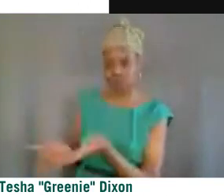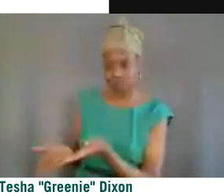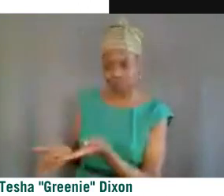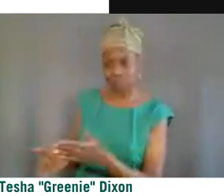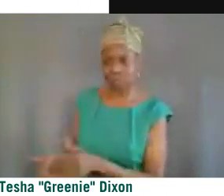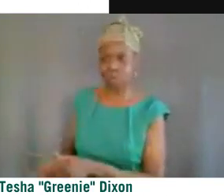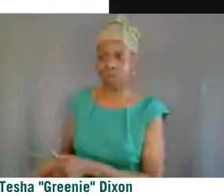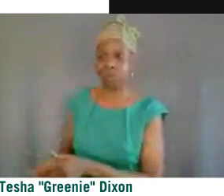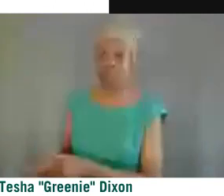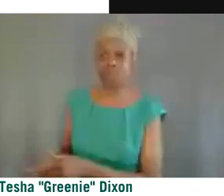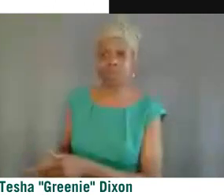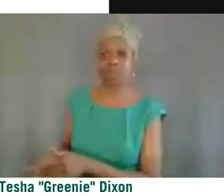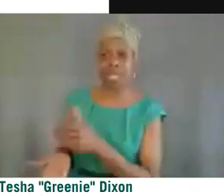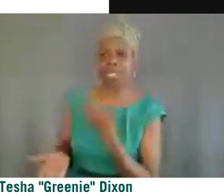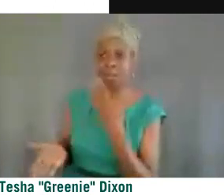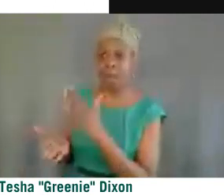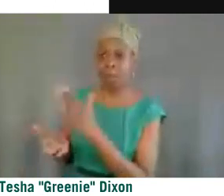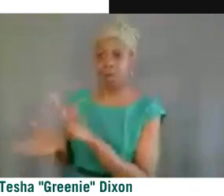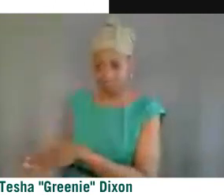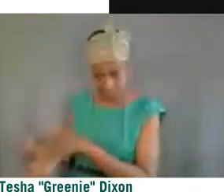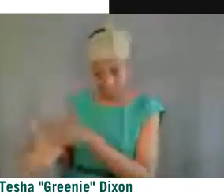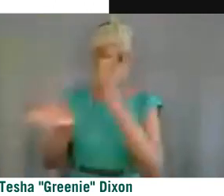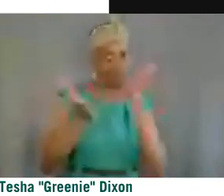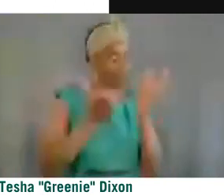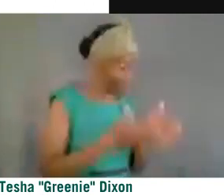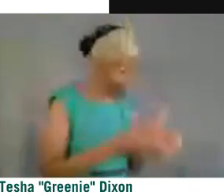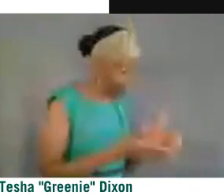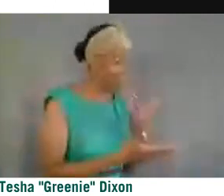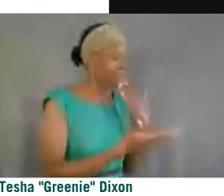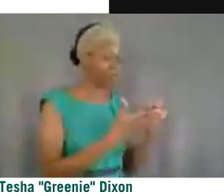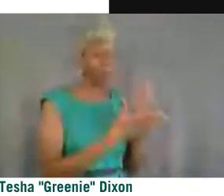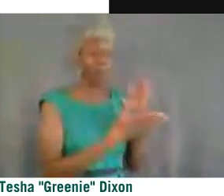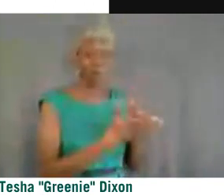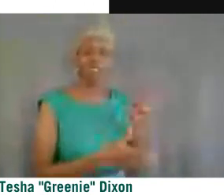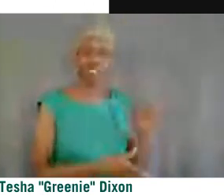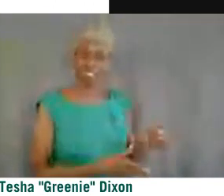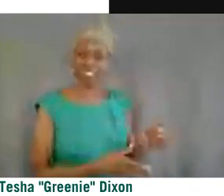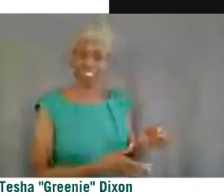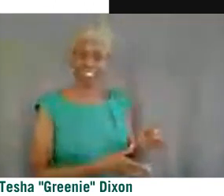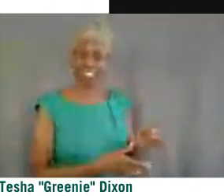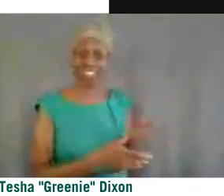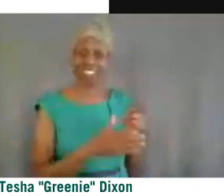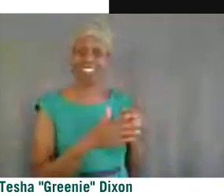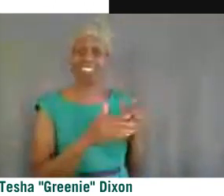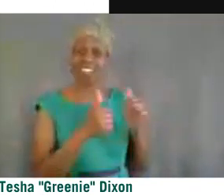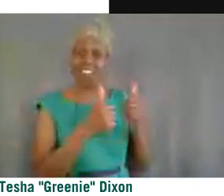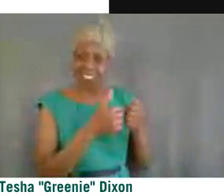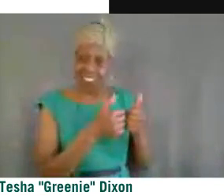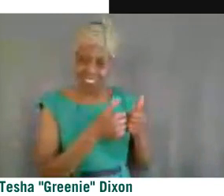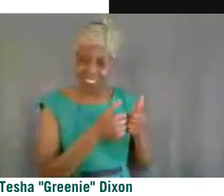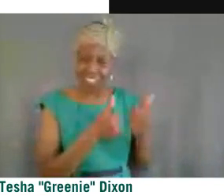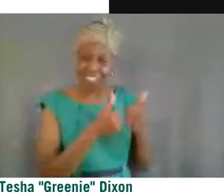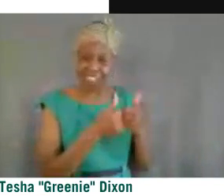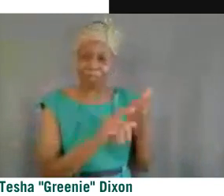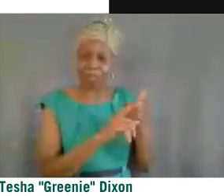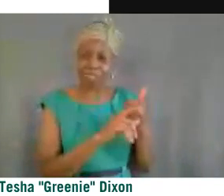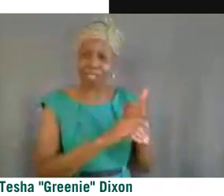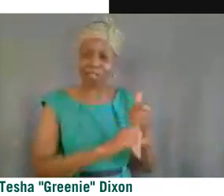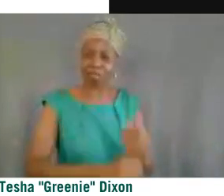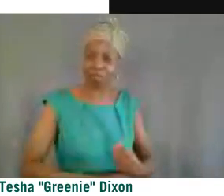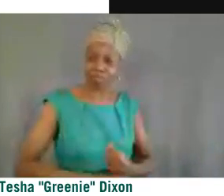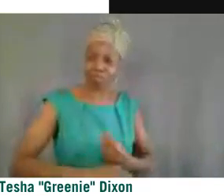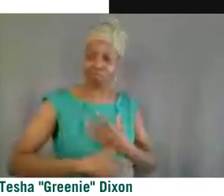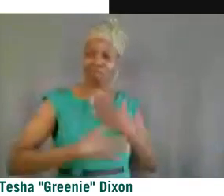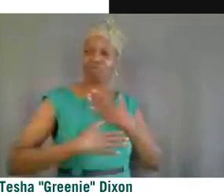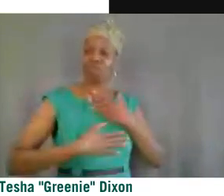There's the bad part, and here's the good part: is that the video games are empowering and can